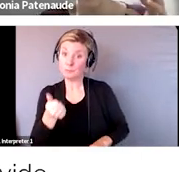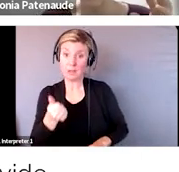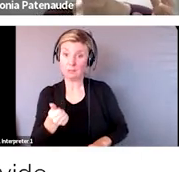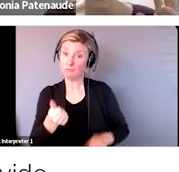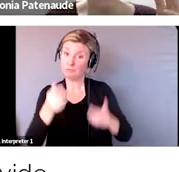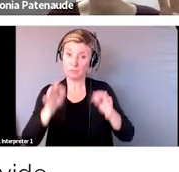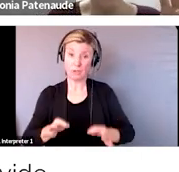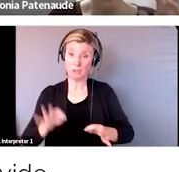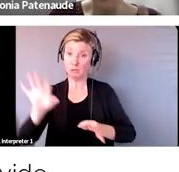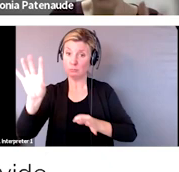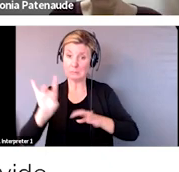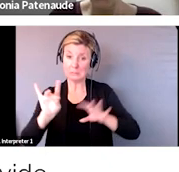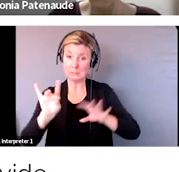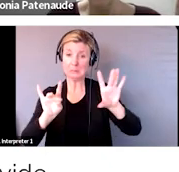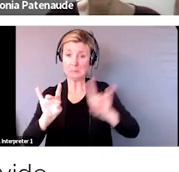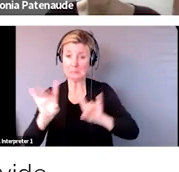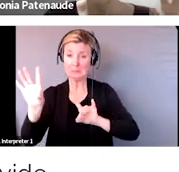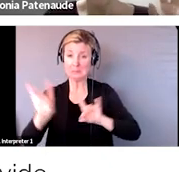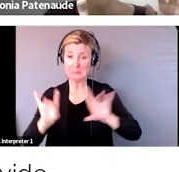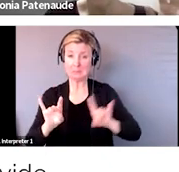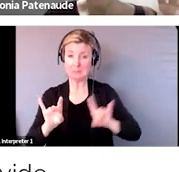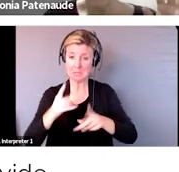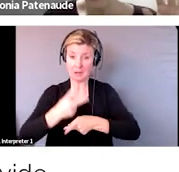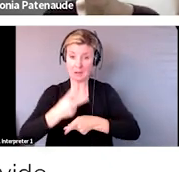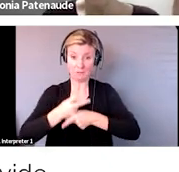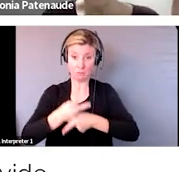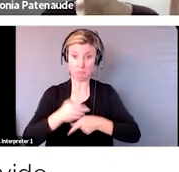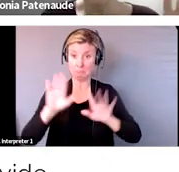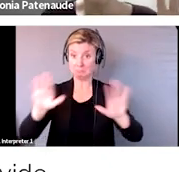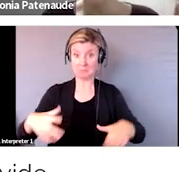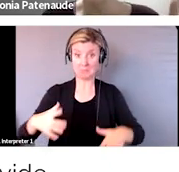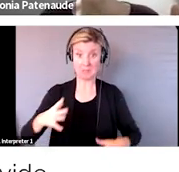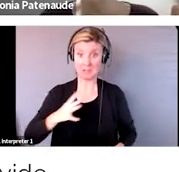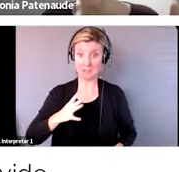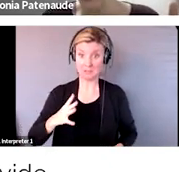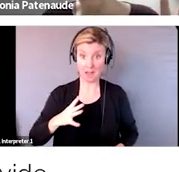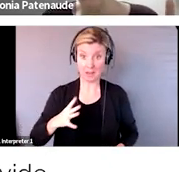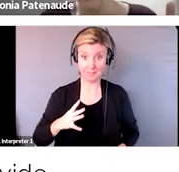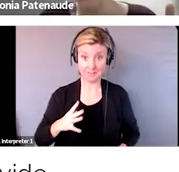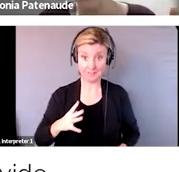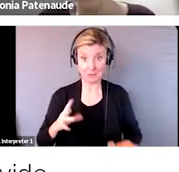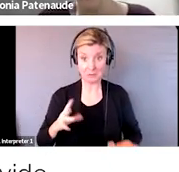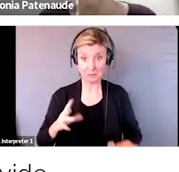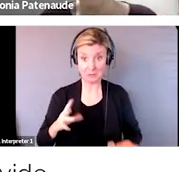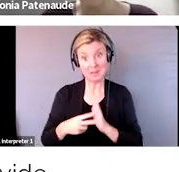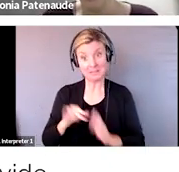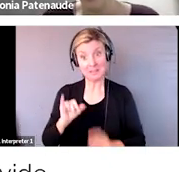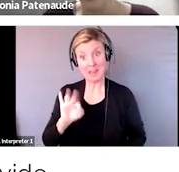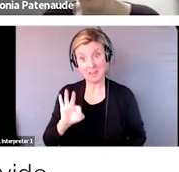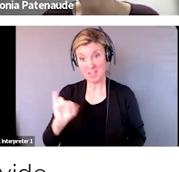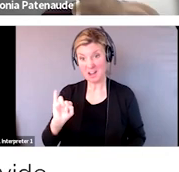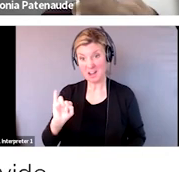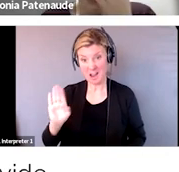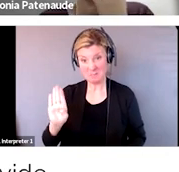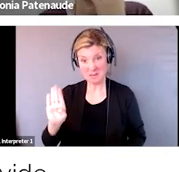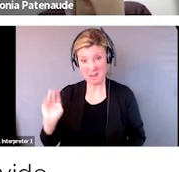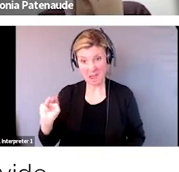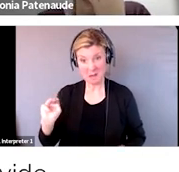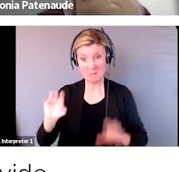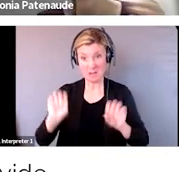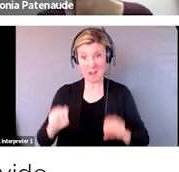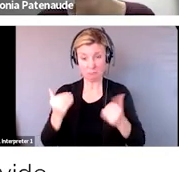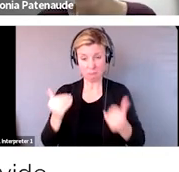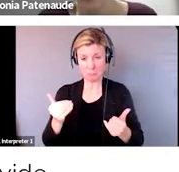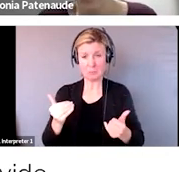And if Big Blue can take the time to readjust their patent strategy at the size they are,